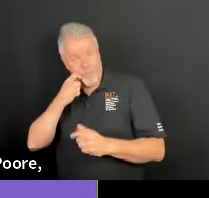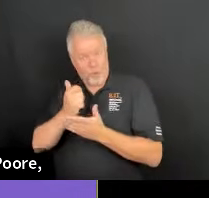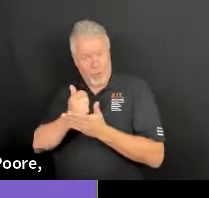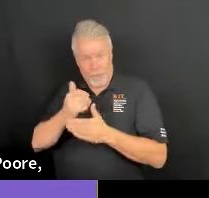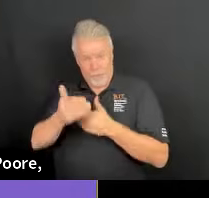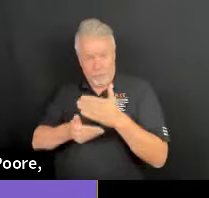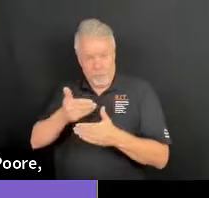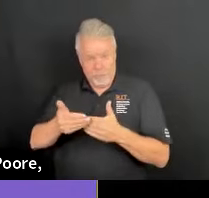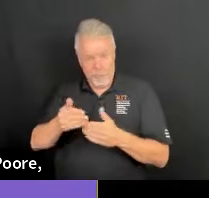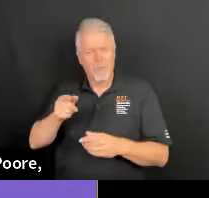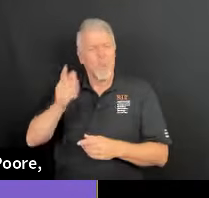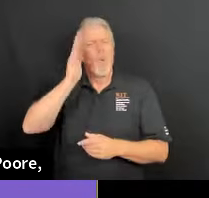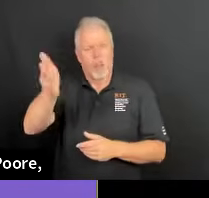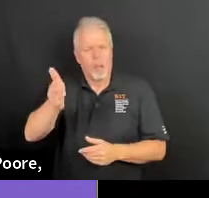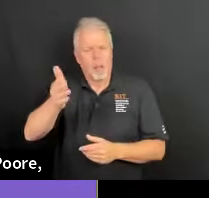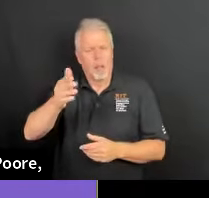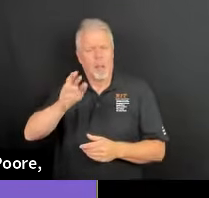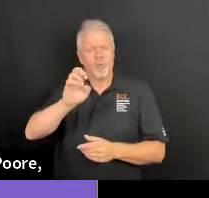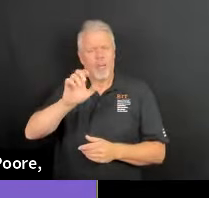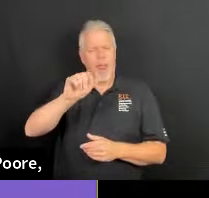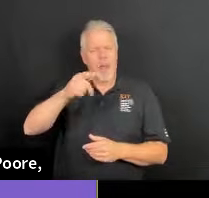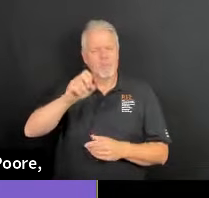we have a,